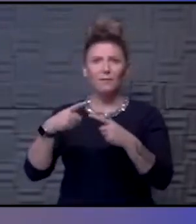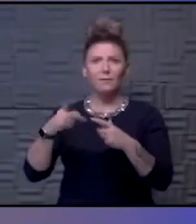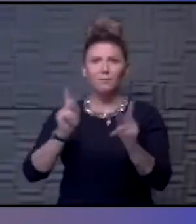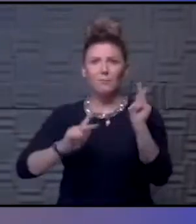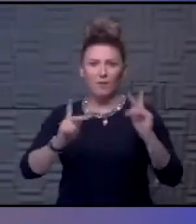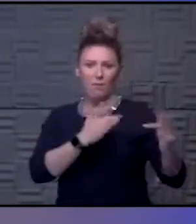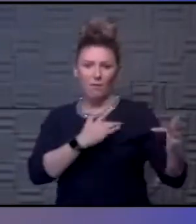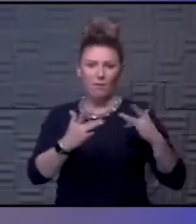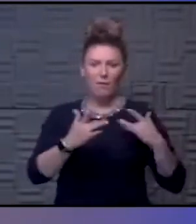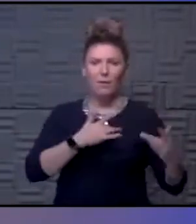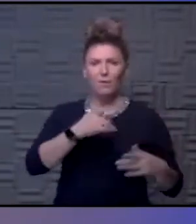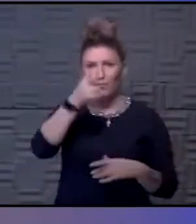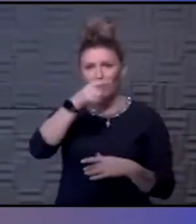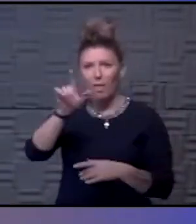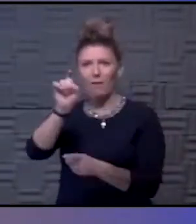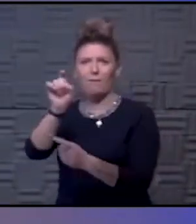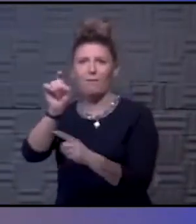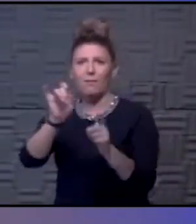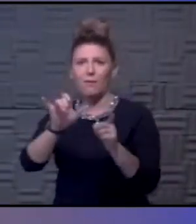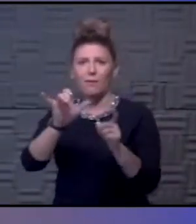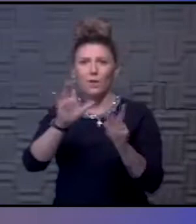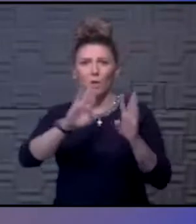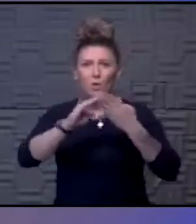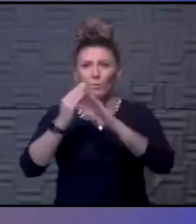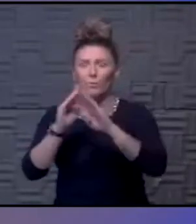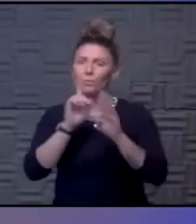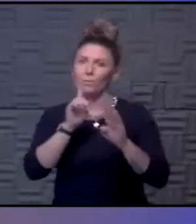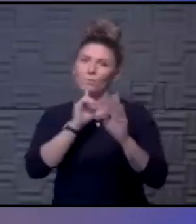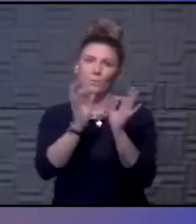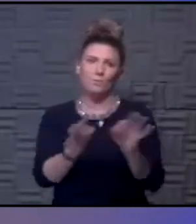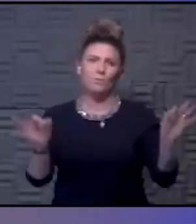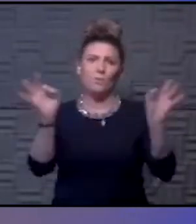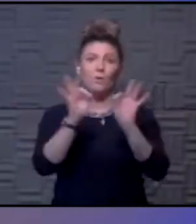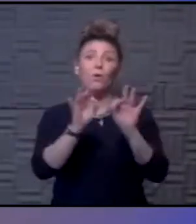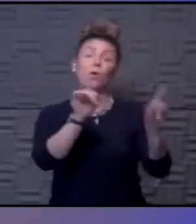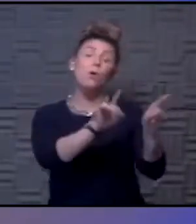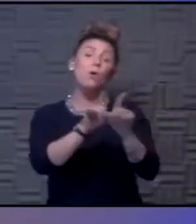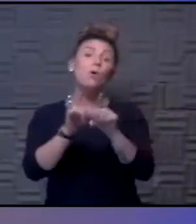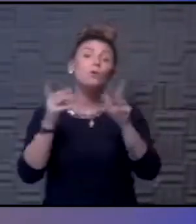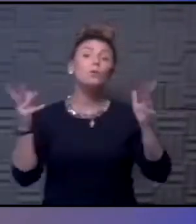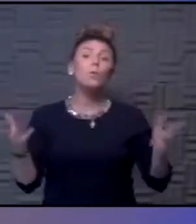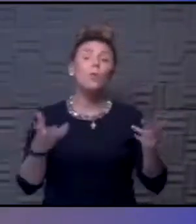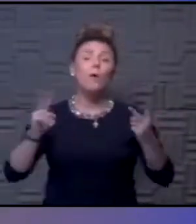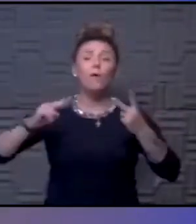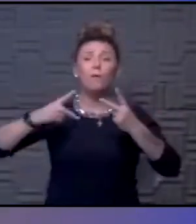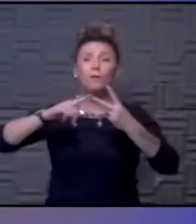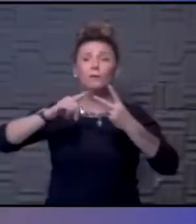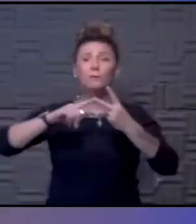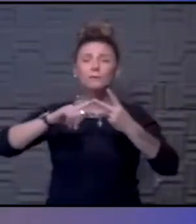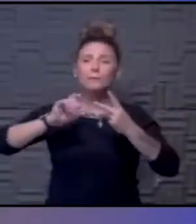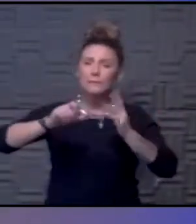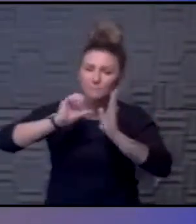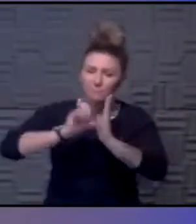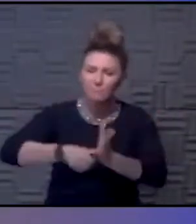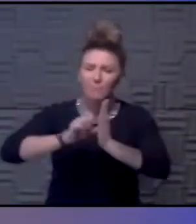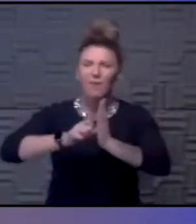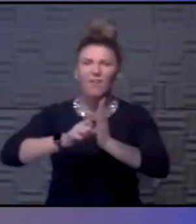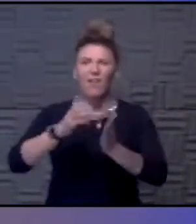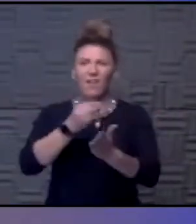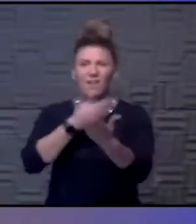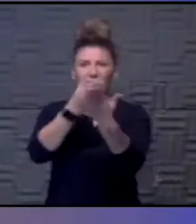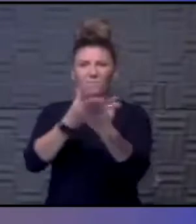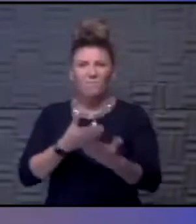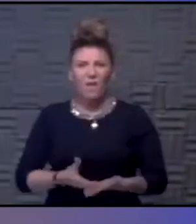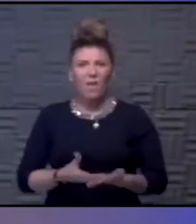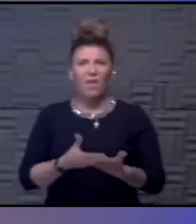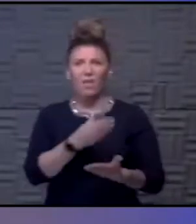the Latinx community is critically important. But then it also has to be reinforced, the value and validity of that science has to be reinforced